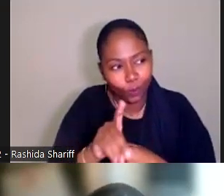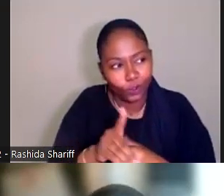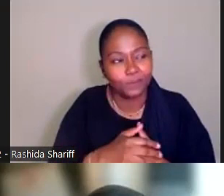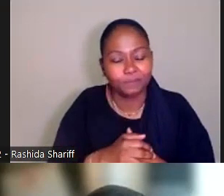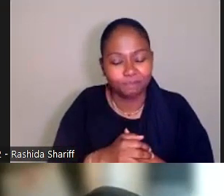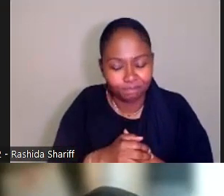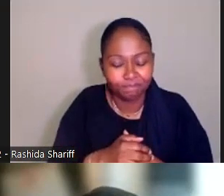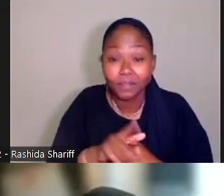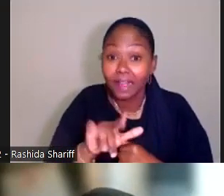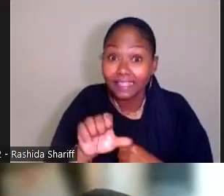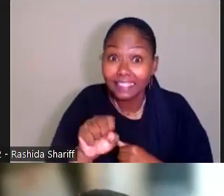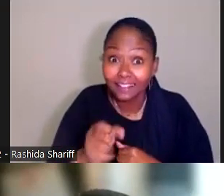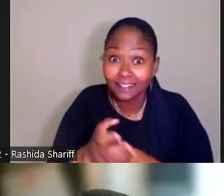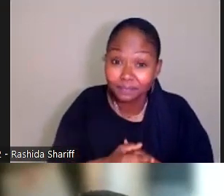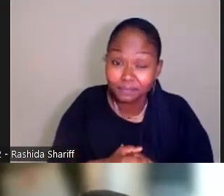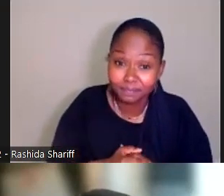Lisa?